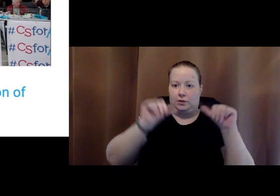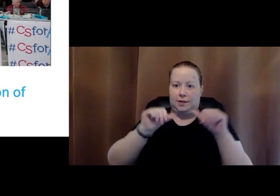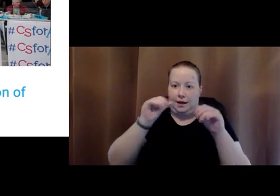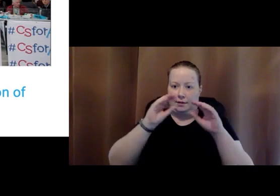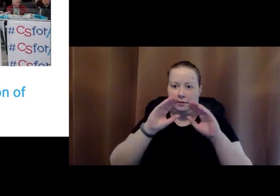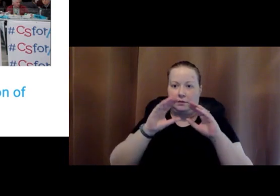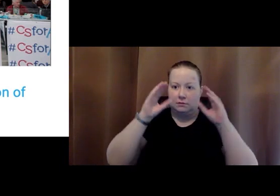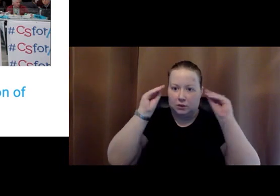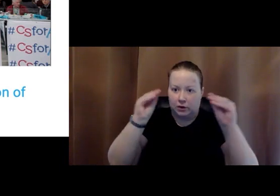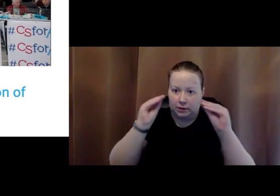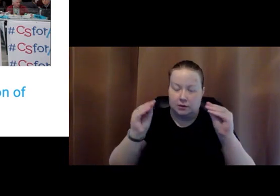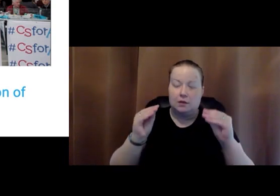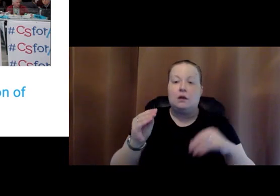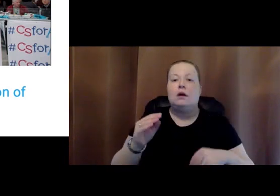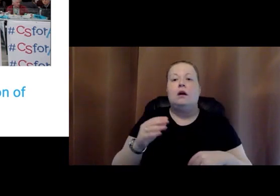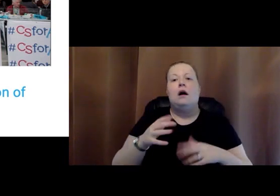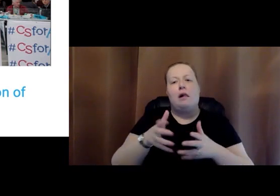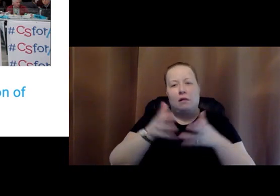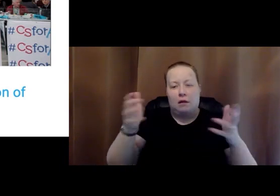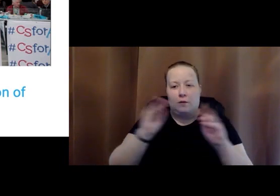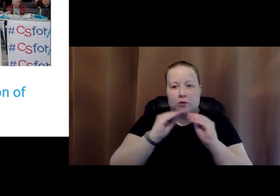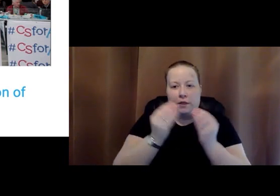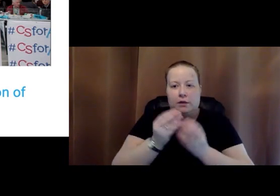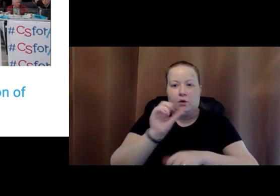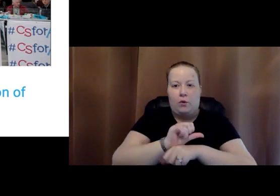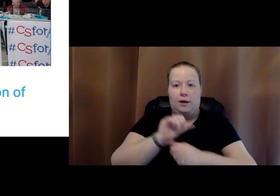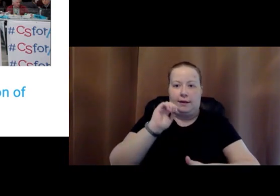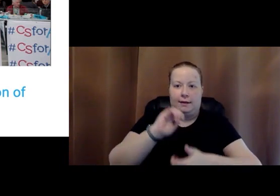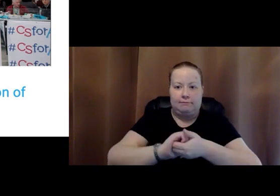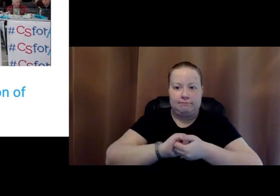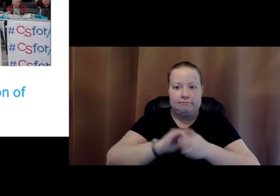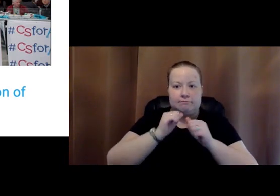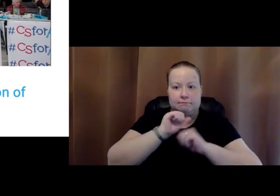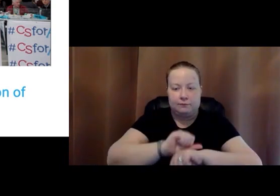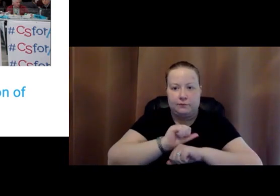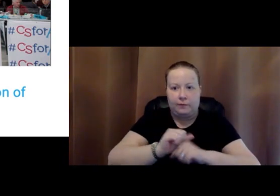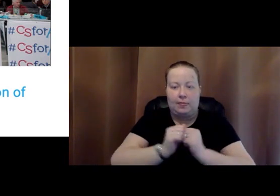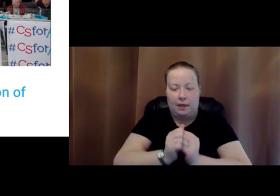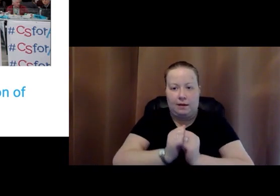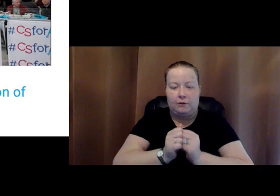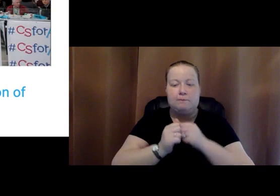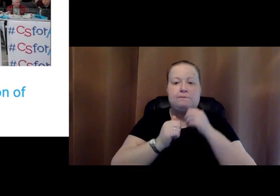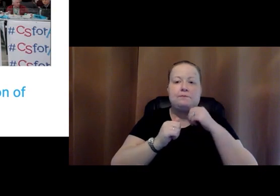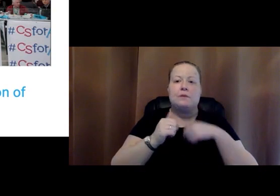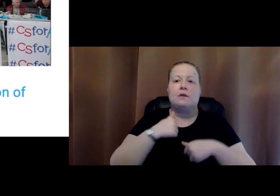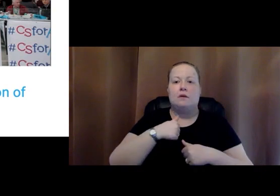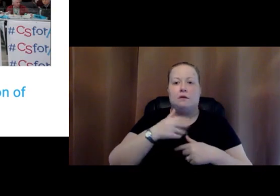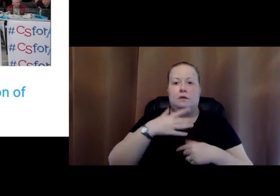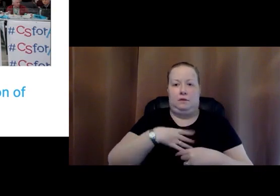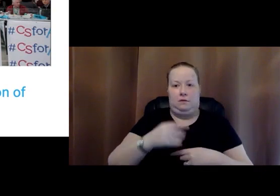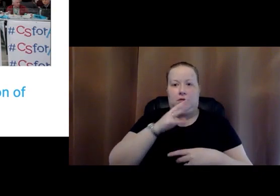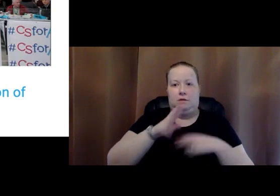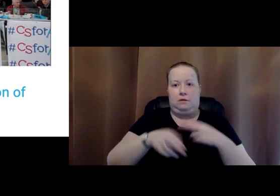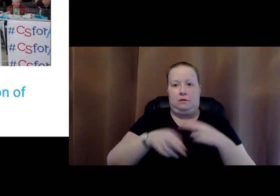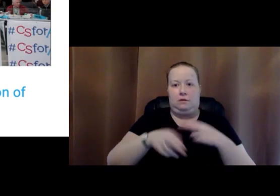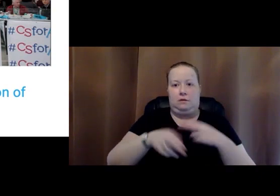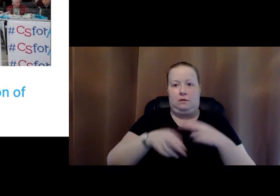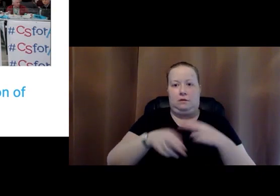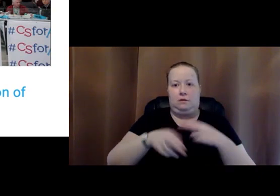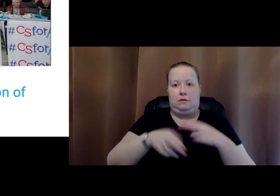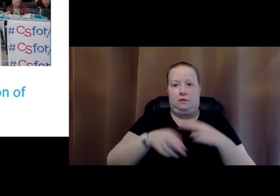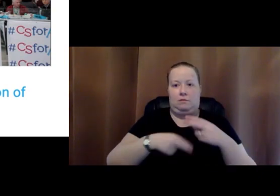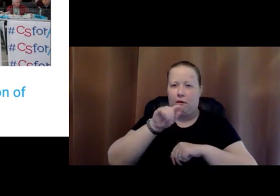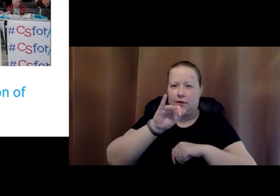together, which I like to talk about as like the long tail of computer science education, where there's a few big players that are doing